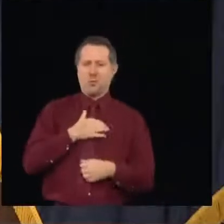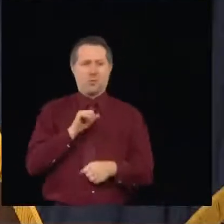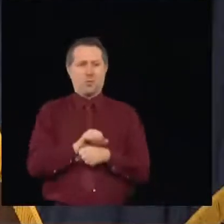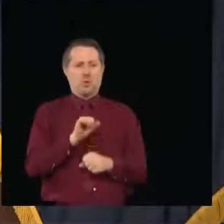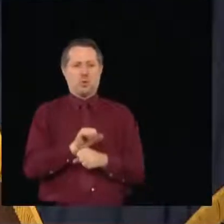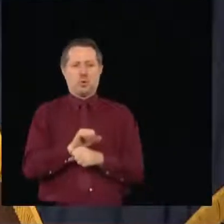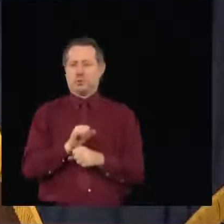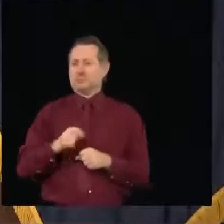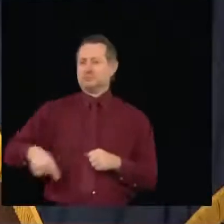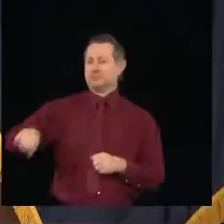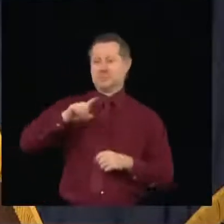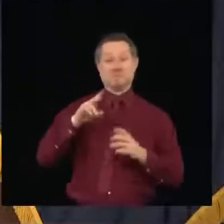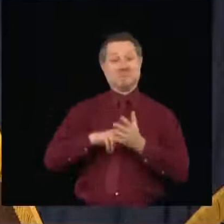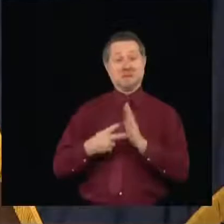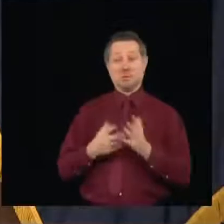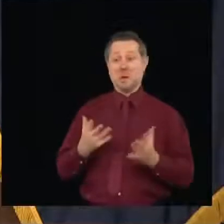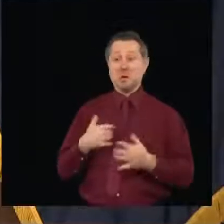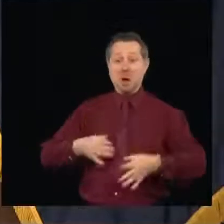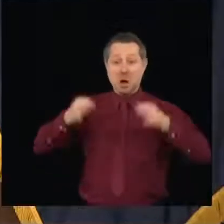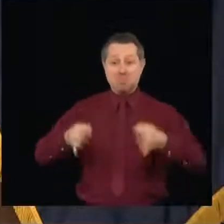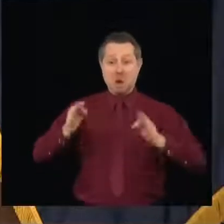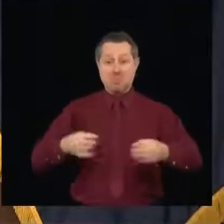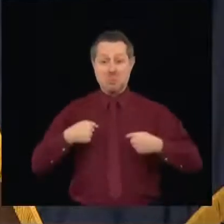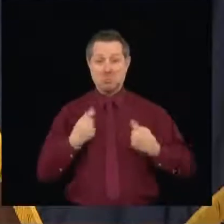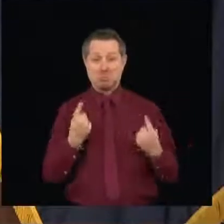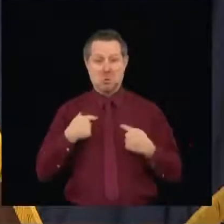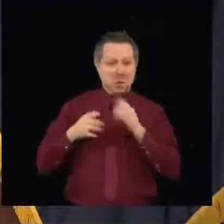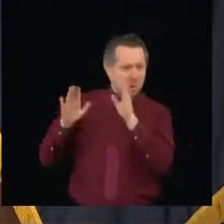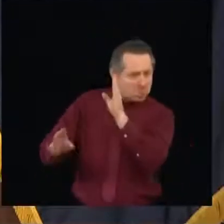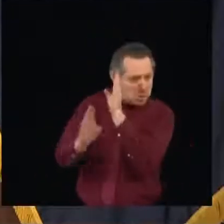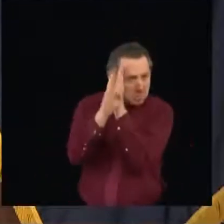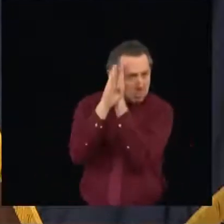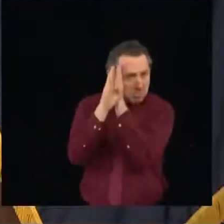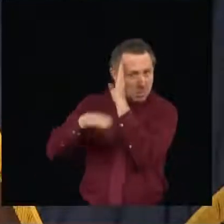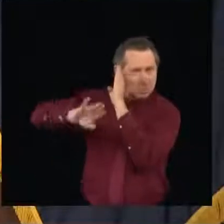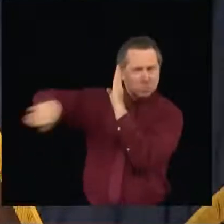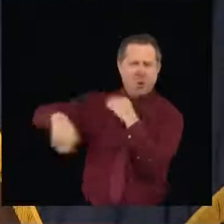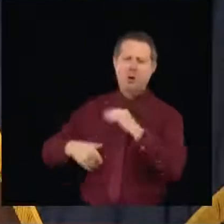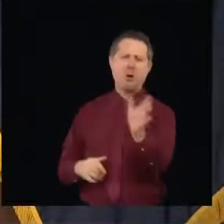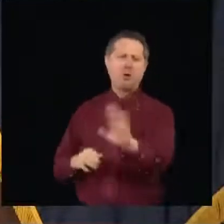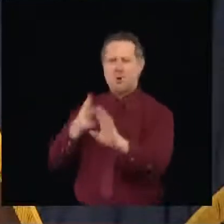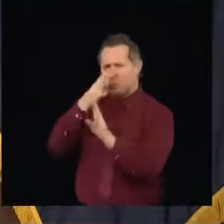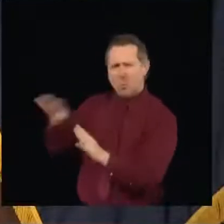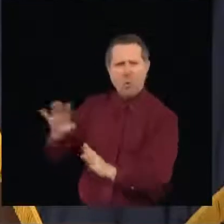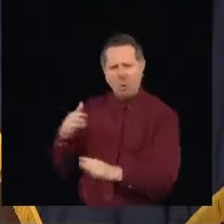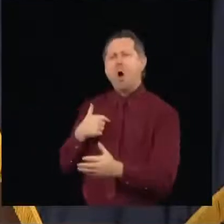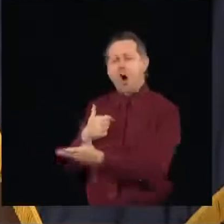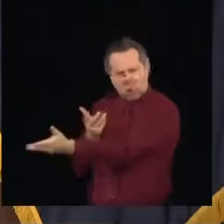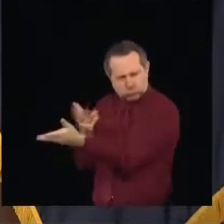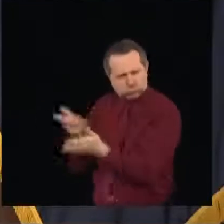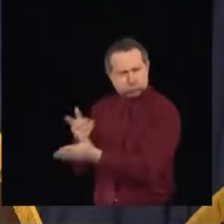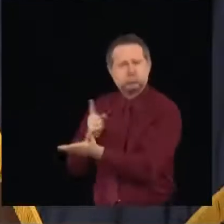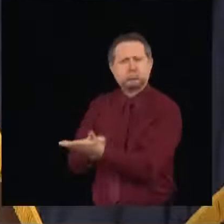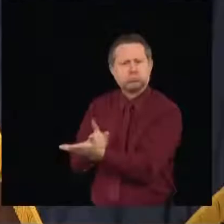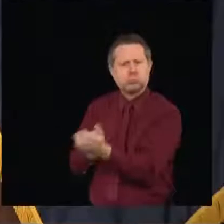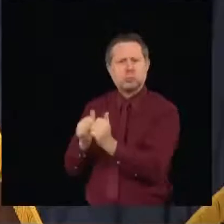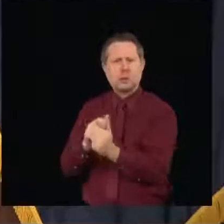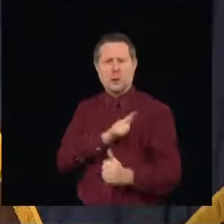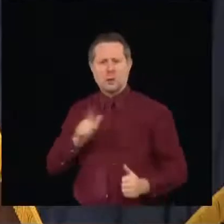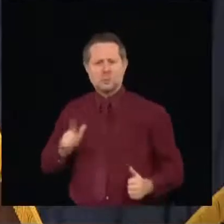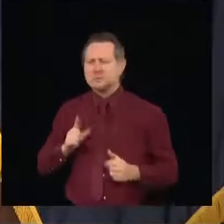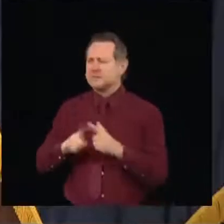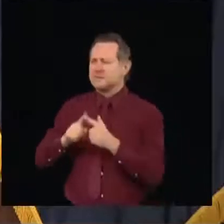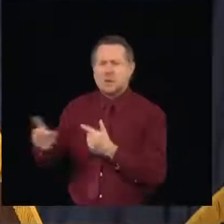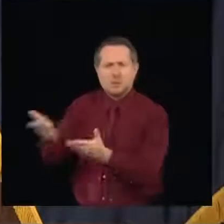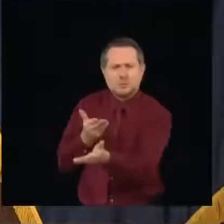taking actions that I'm not talking to them about. They're raising issues with me. I think we have to look at this. I think we have to look at this. So they're